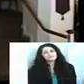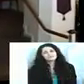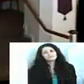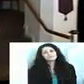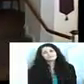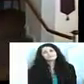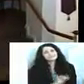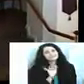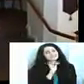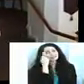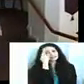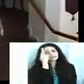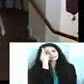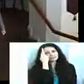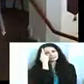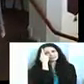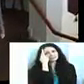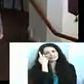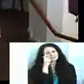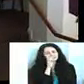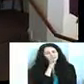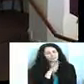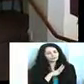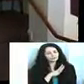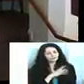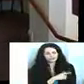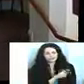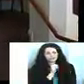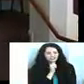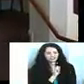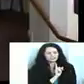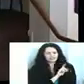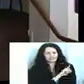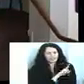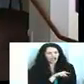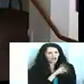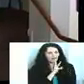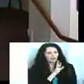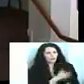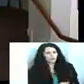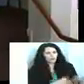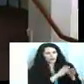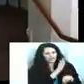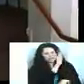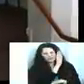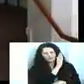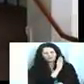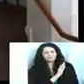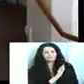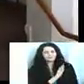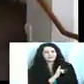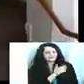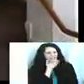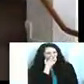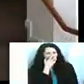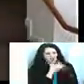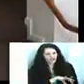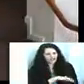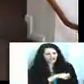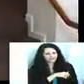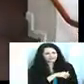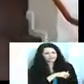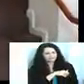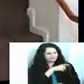And the same reason applied to this woman. She should not have been at the well at noontime. It was the hottest part of the